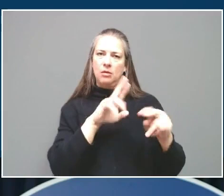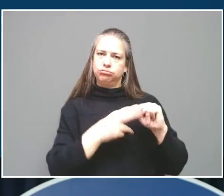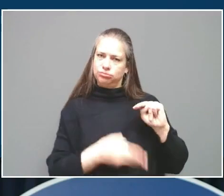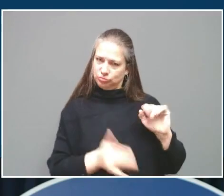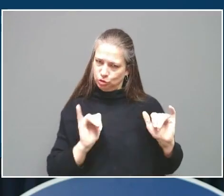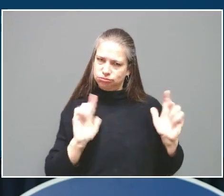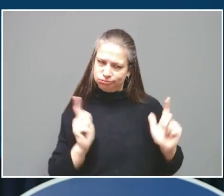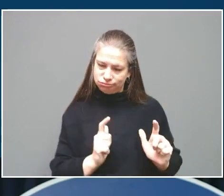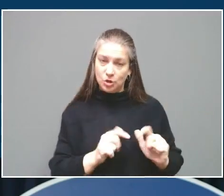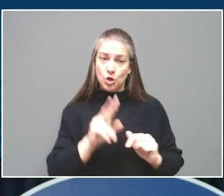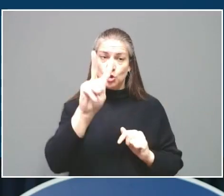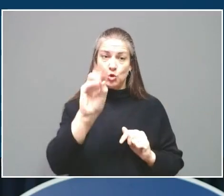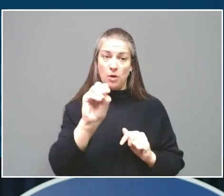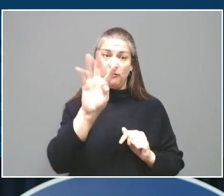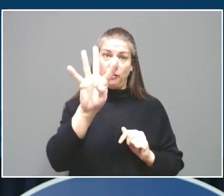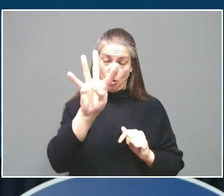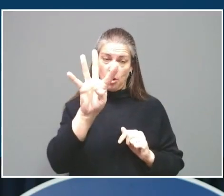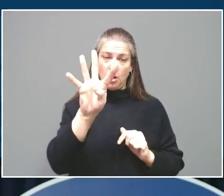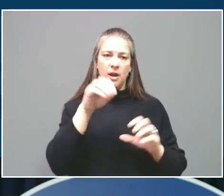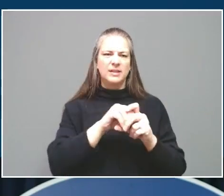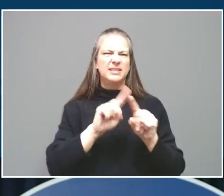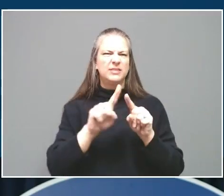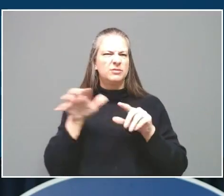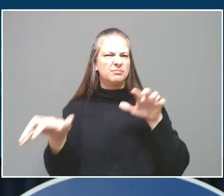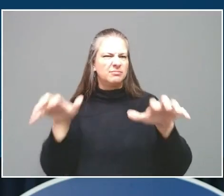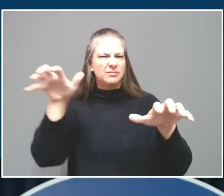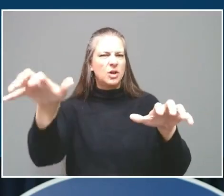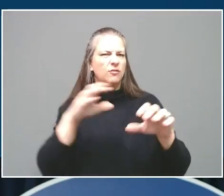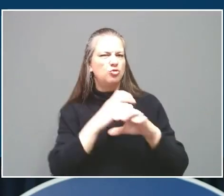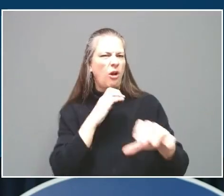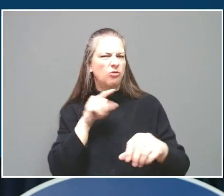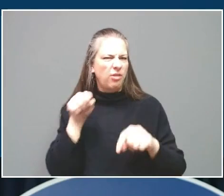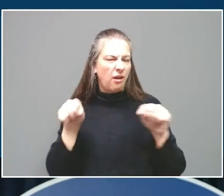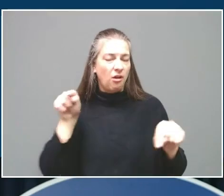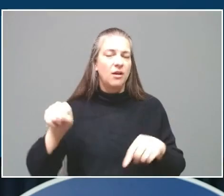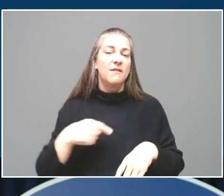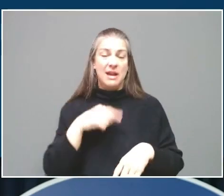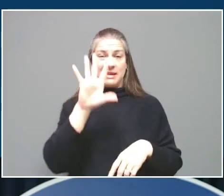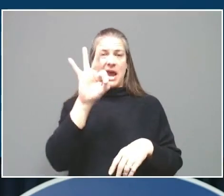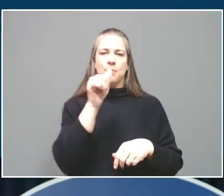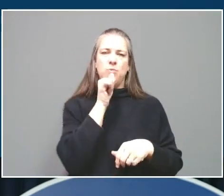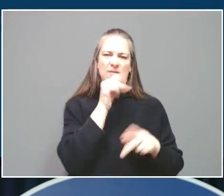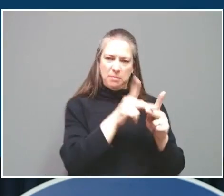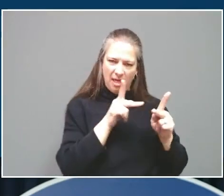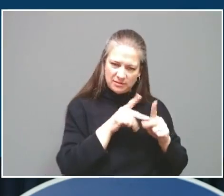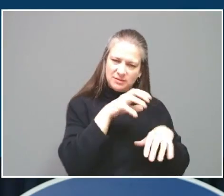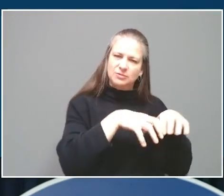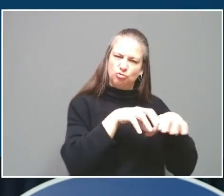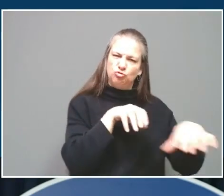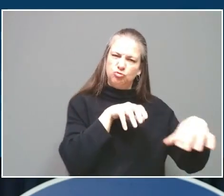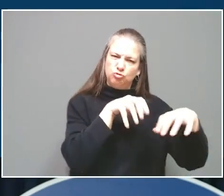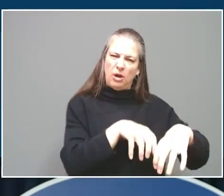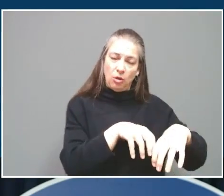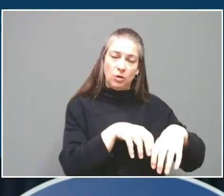travel trailers are occupied at 10 commercial locations, while 9 are at private locations, and there are 0 people on a waiting list.